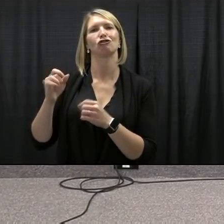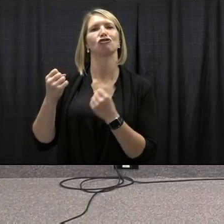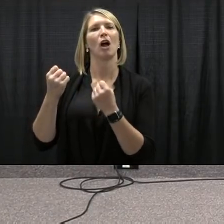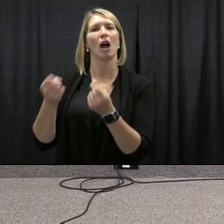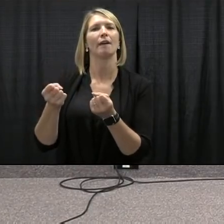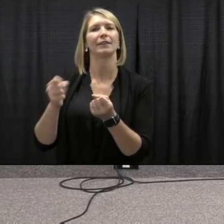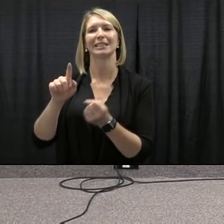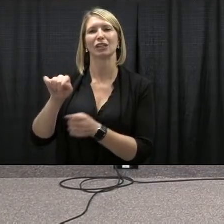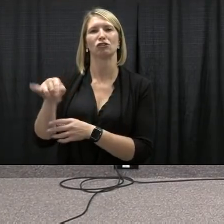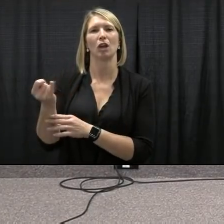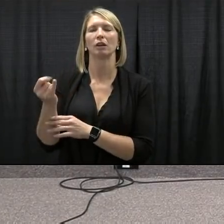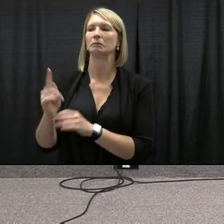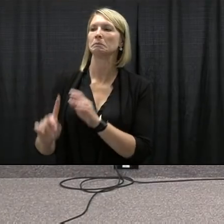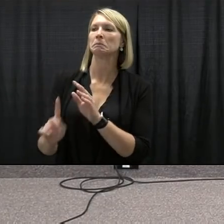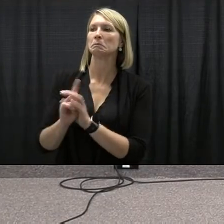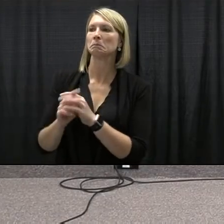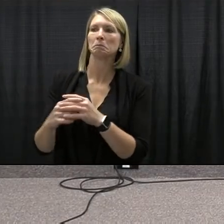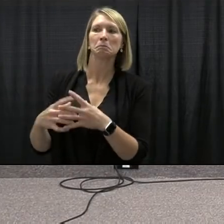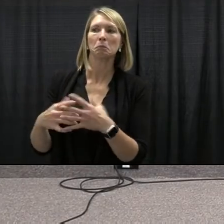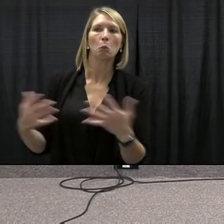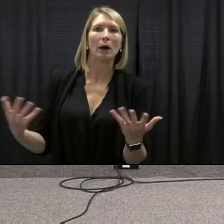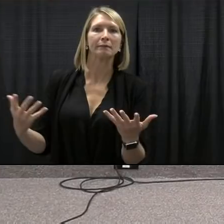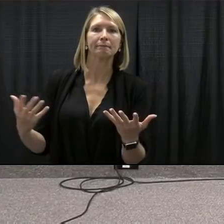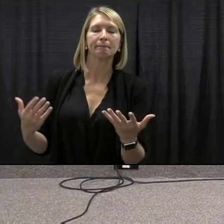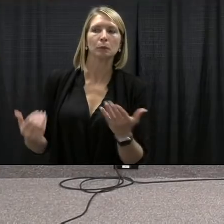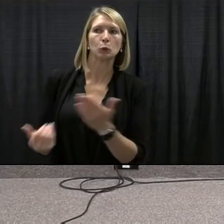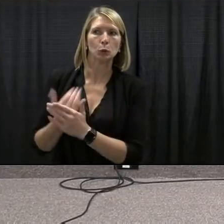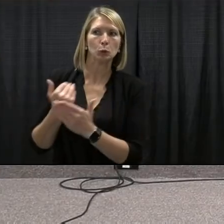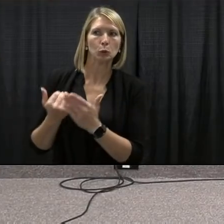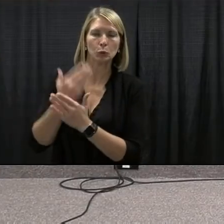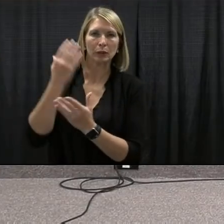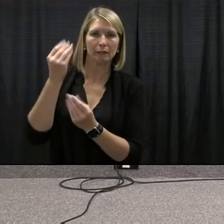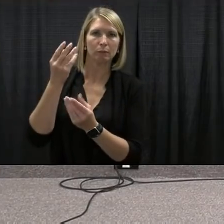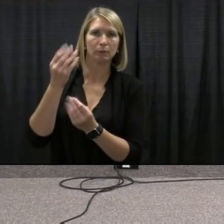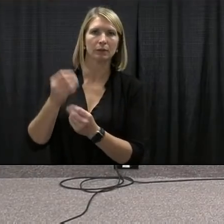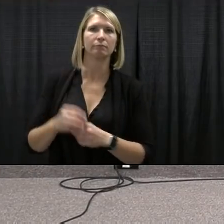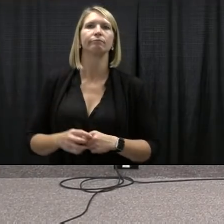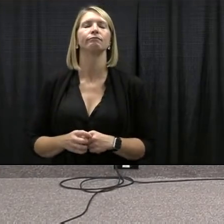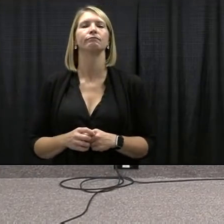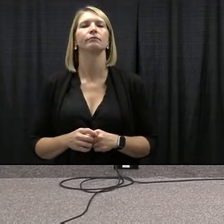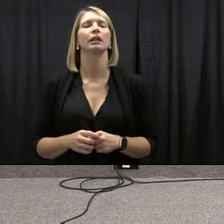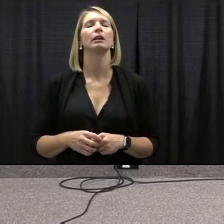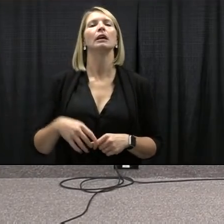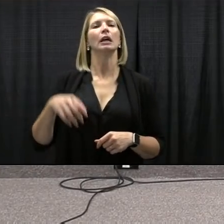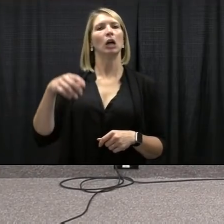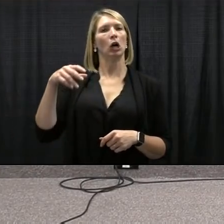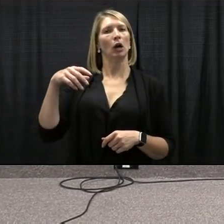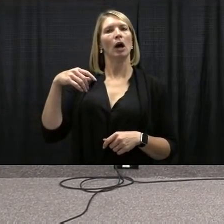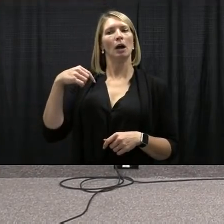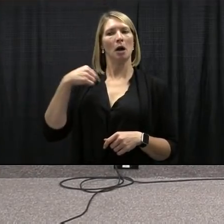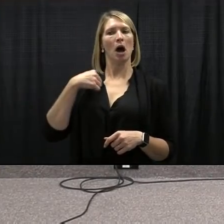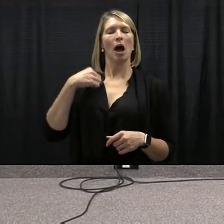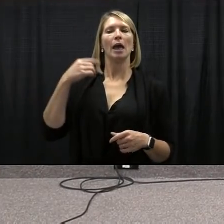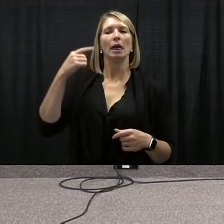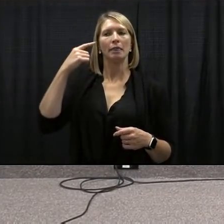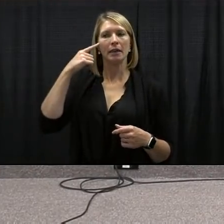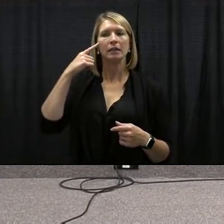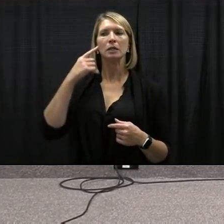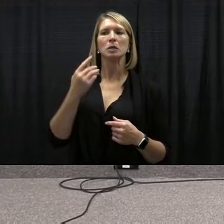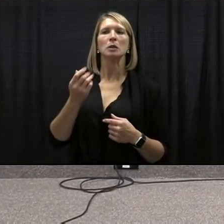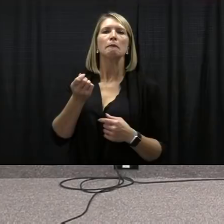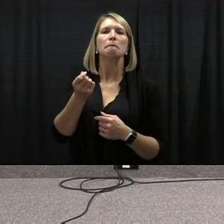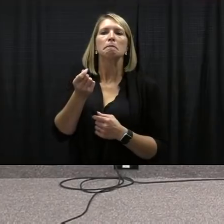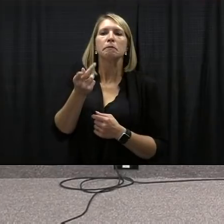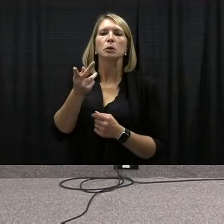There you go. My understanding is there are a small number of cases there. Contact tracing is